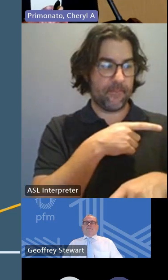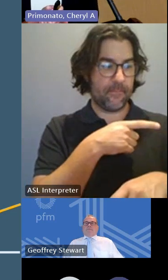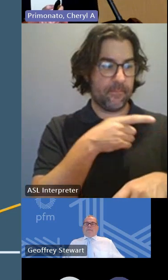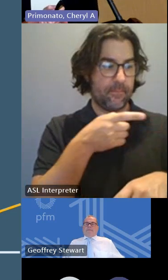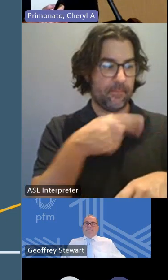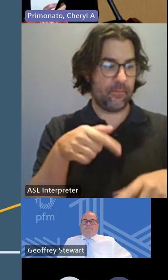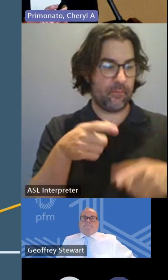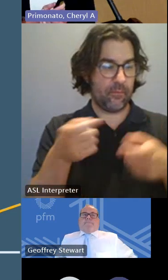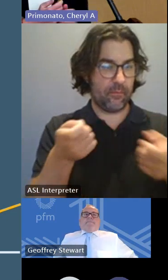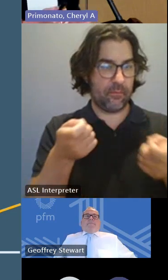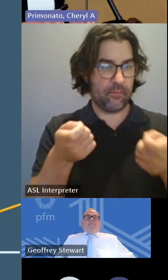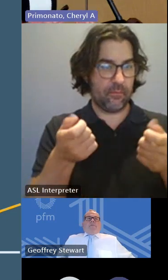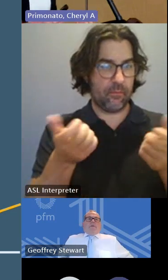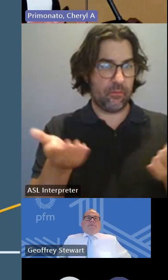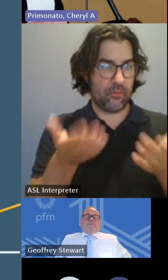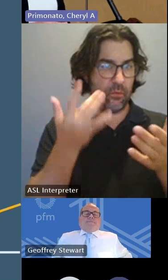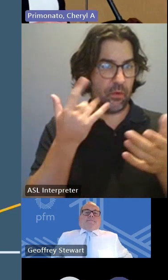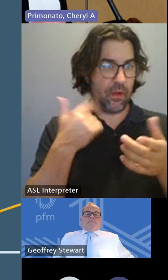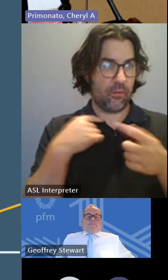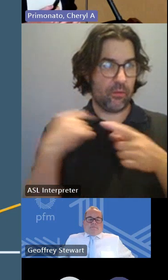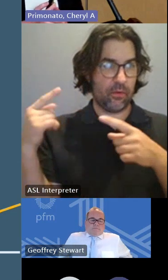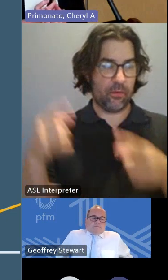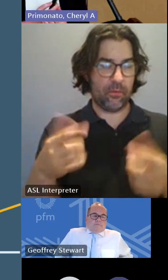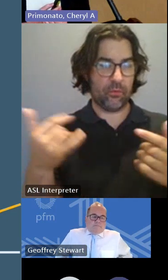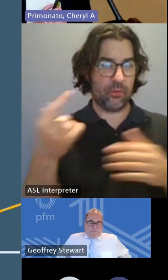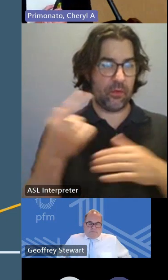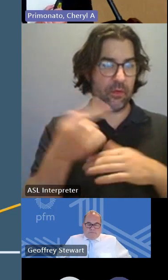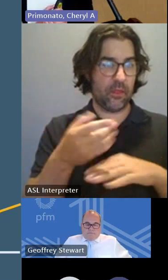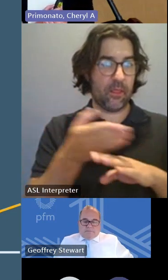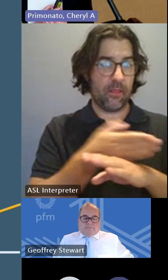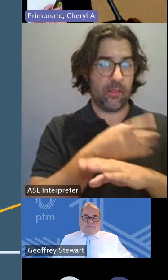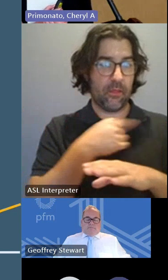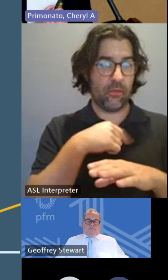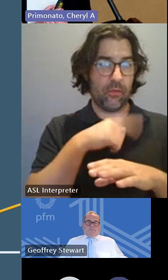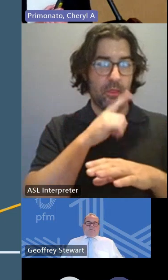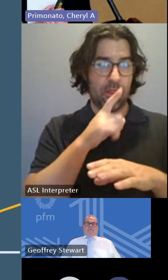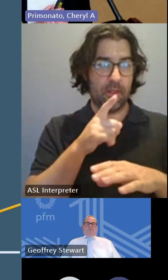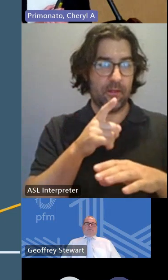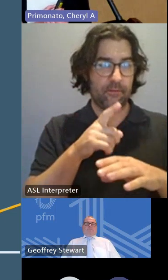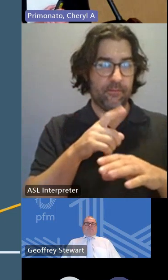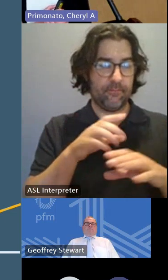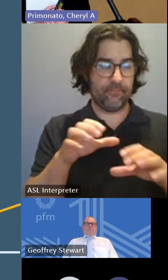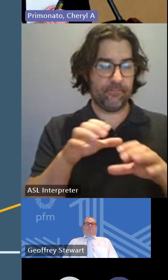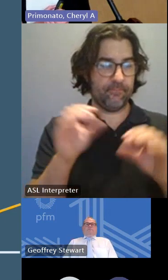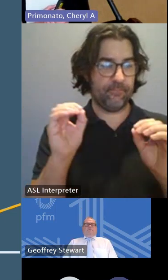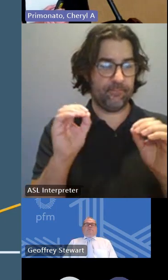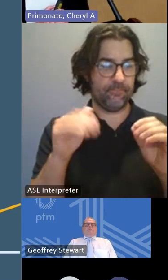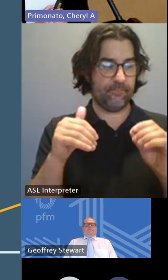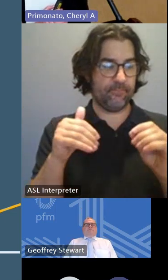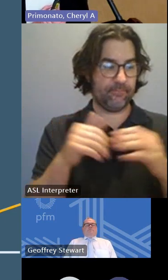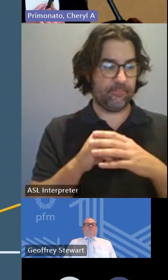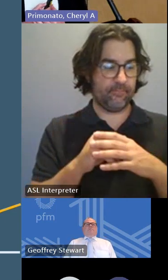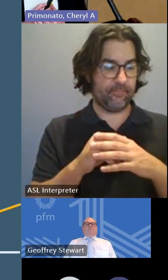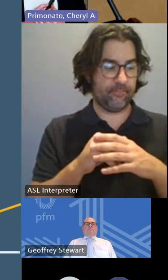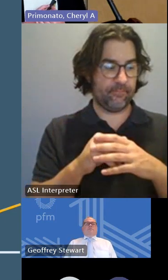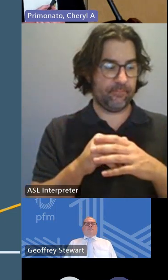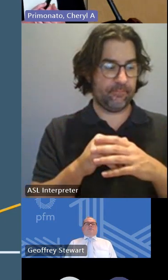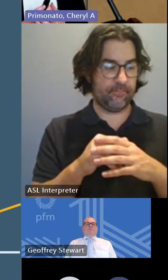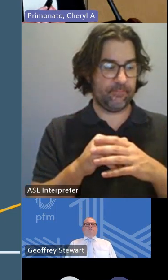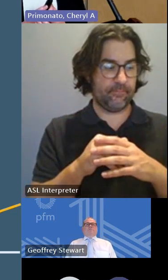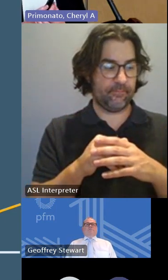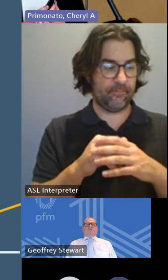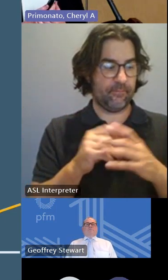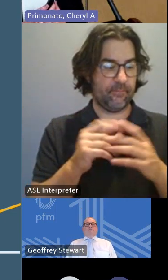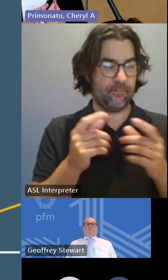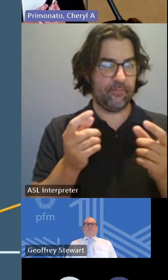we are dealing with, and why we're coming to you today before we've really done too much of anything yet. So I wanted to